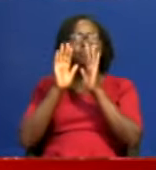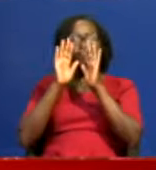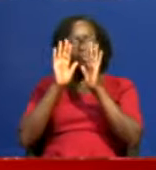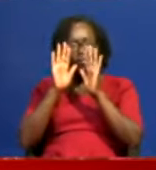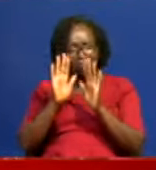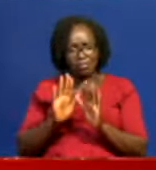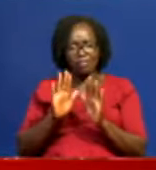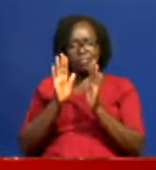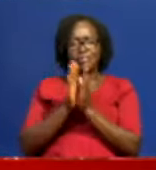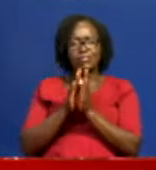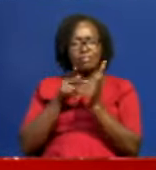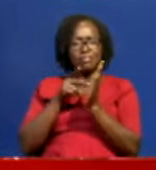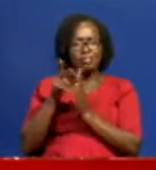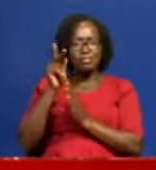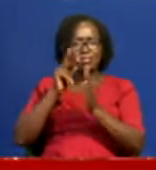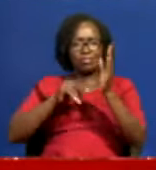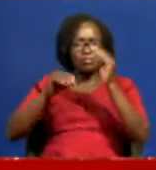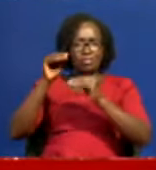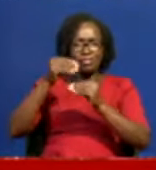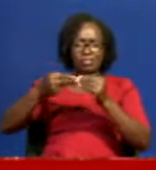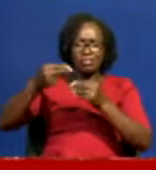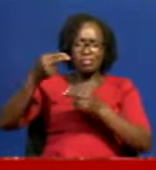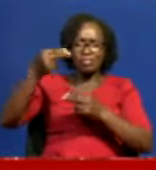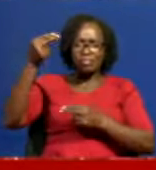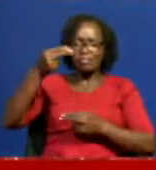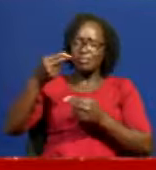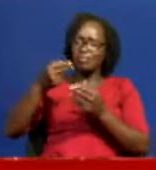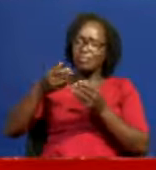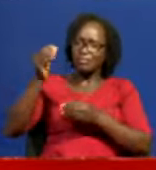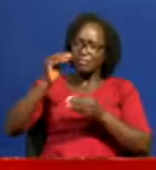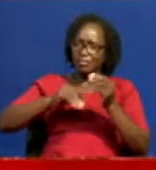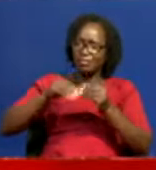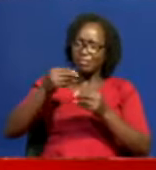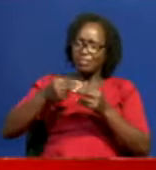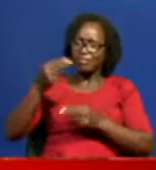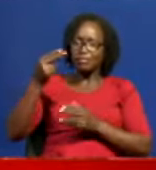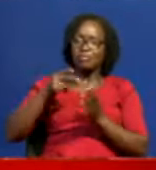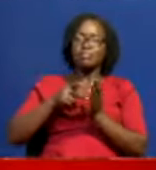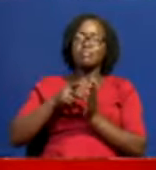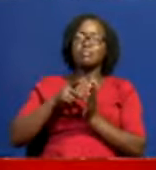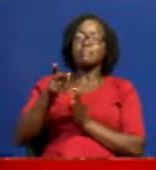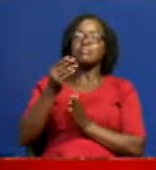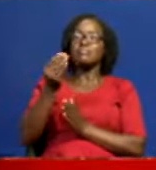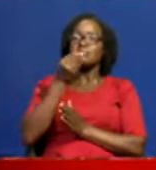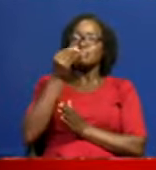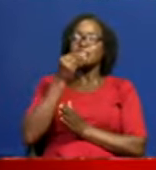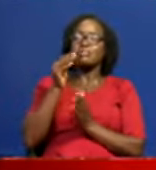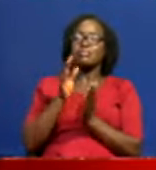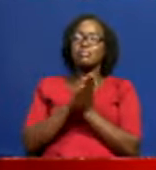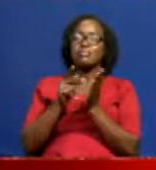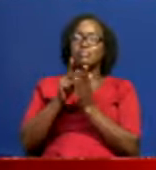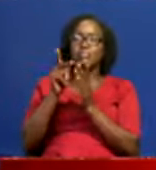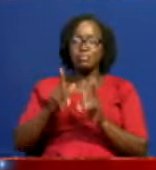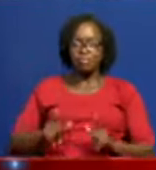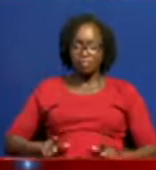hikes, contributing to the rise in food prices and the overall cost of